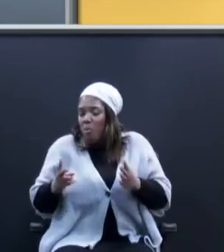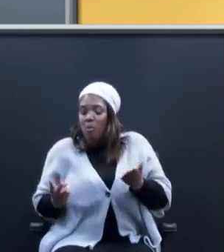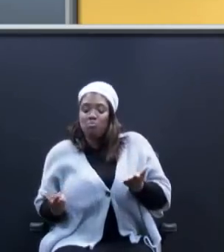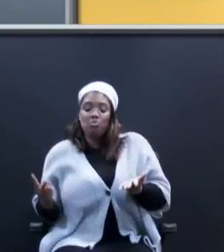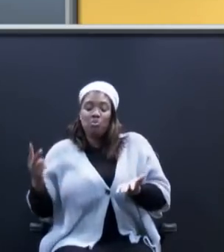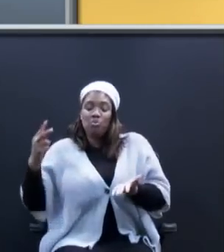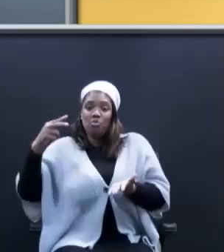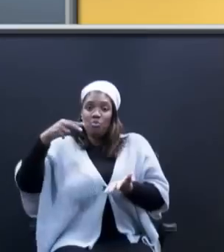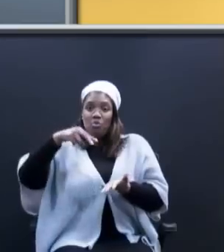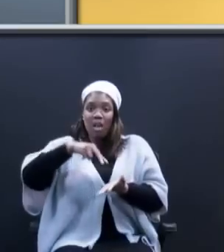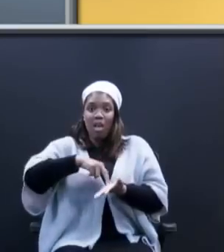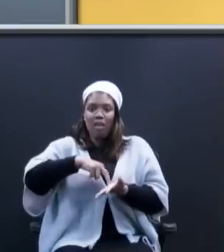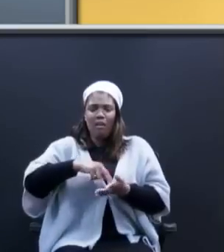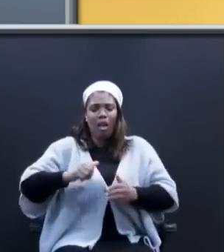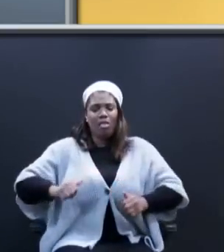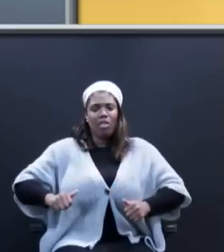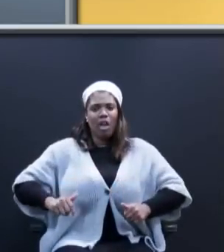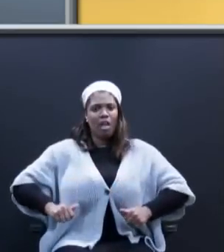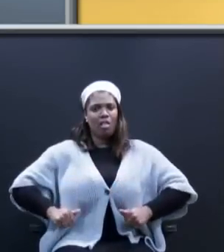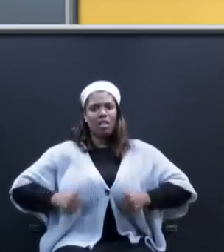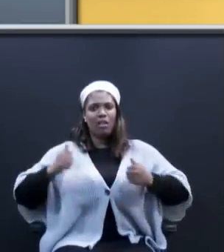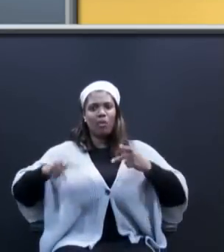And the living's going to be changed.